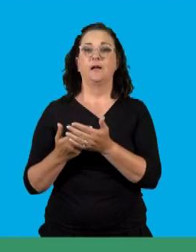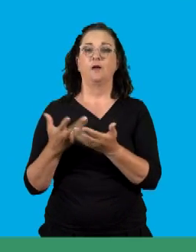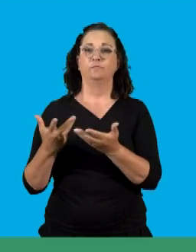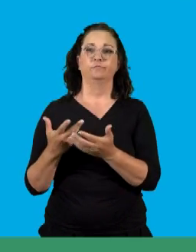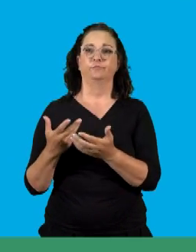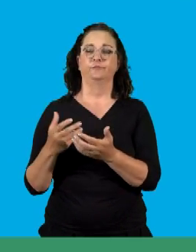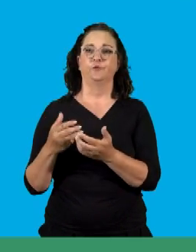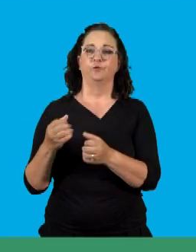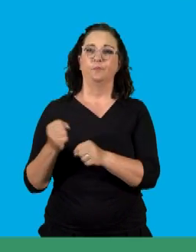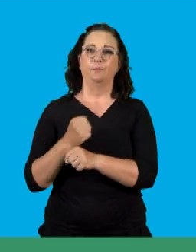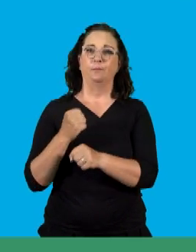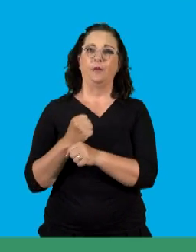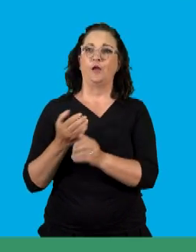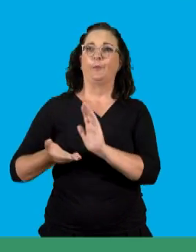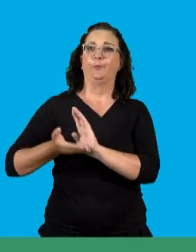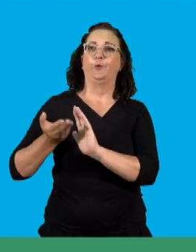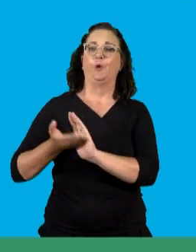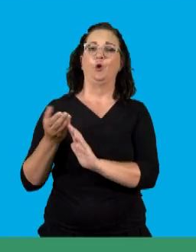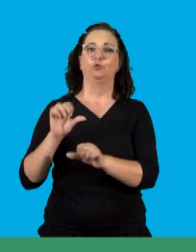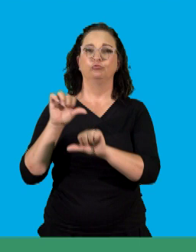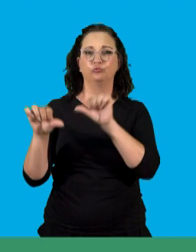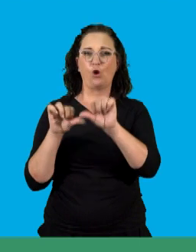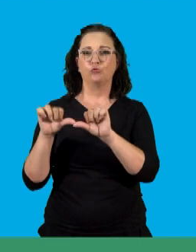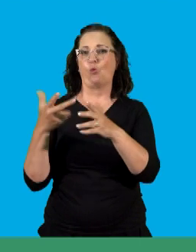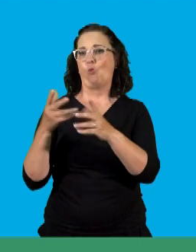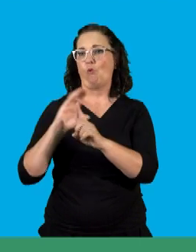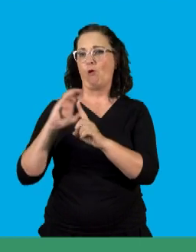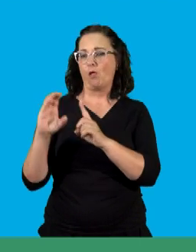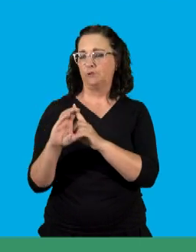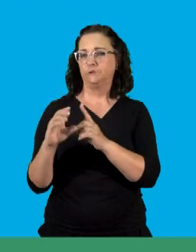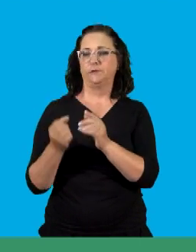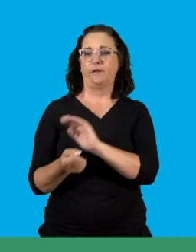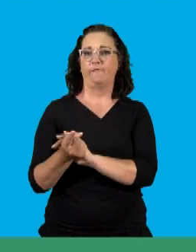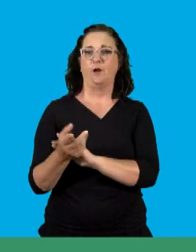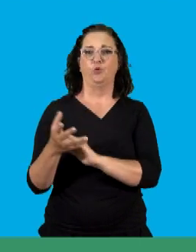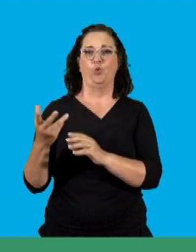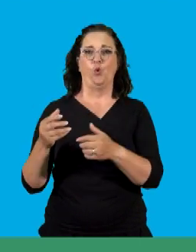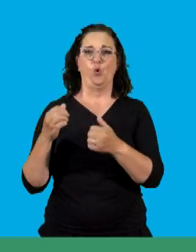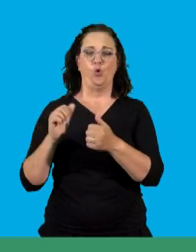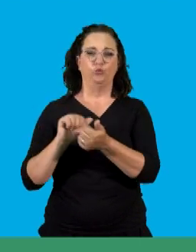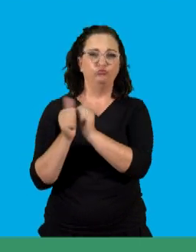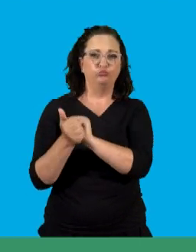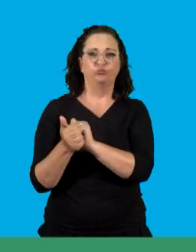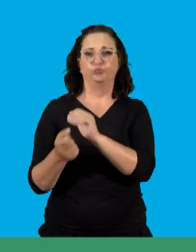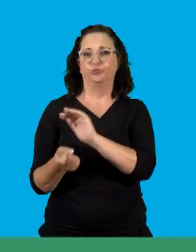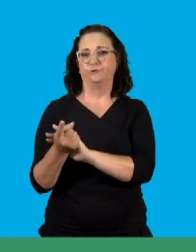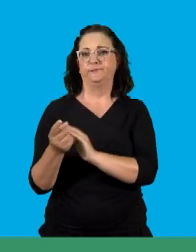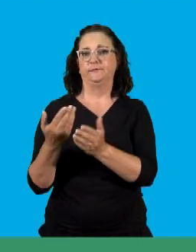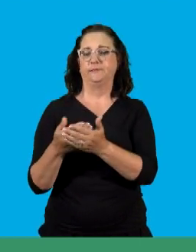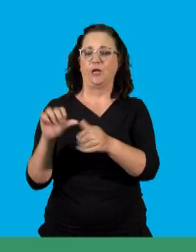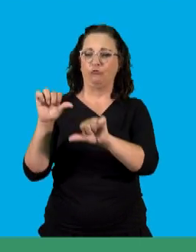charity purposes or making sure that they promote social or cultural events, maybe some sporting events, maybe trying to reduce